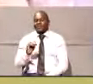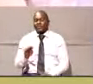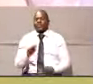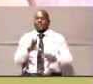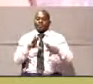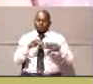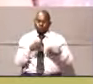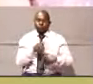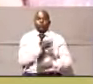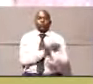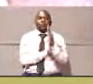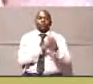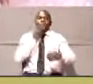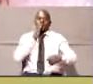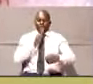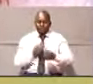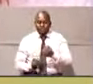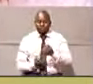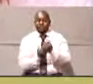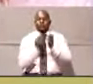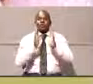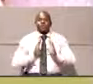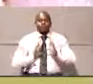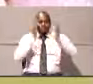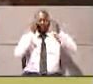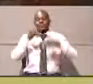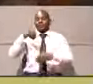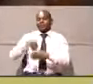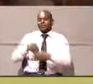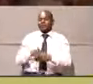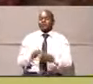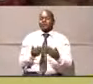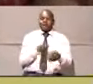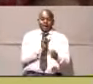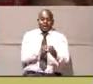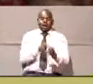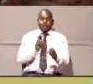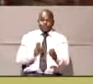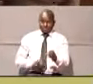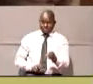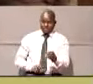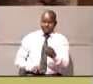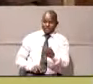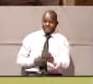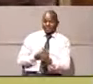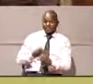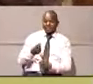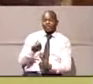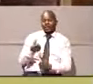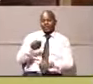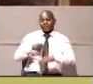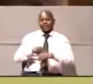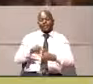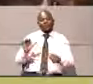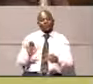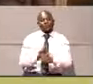Ntagali pledged his support to the Archbishop-elect. I am retiring in 6 months' time from